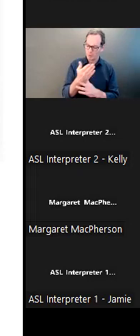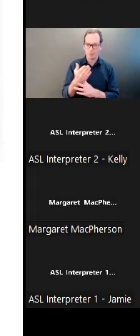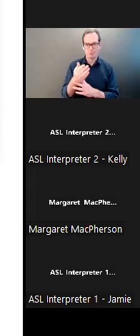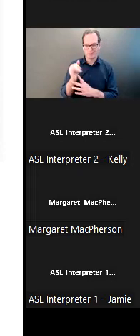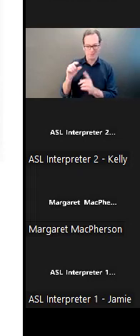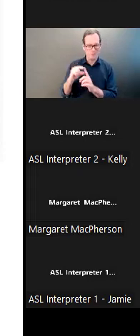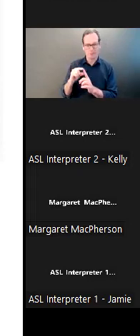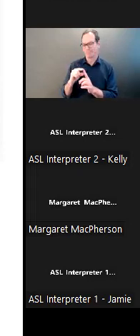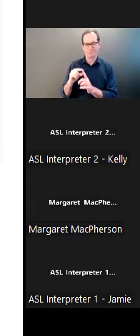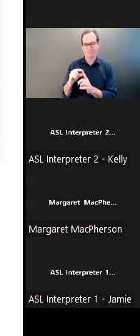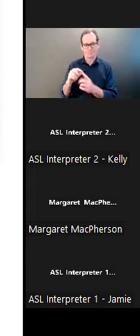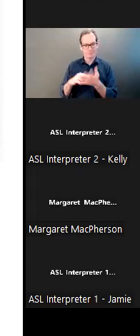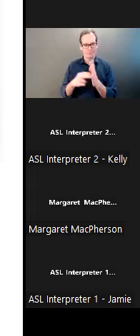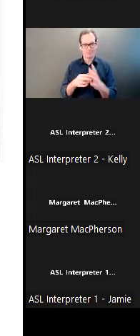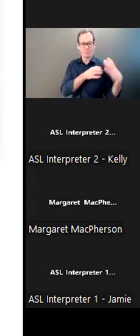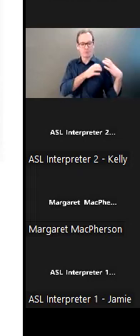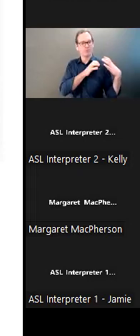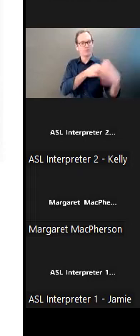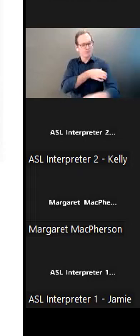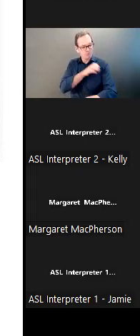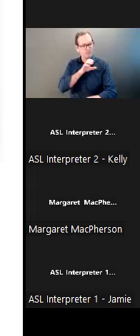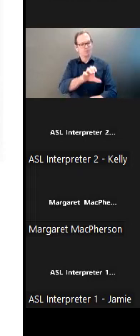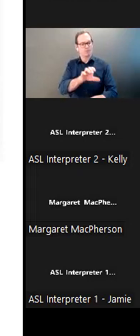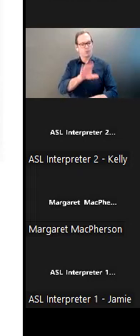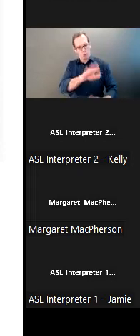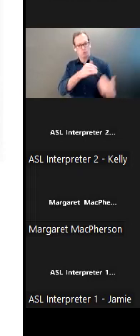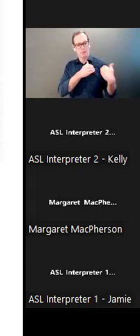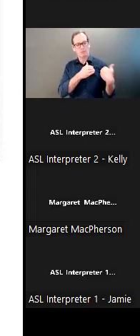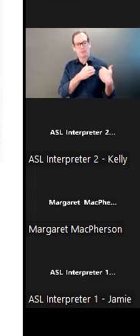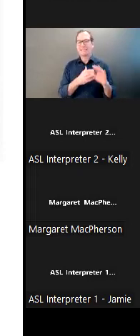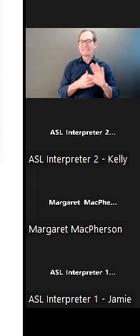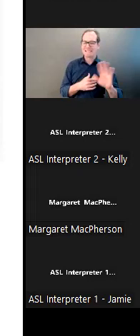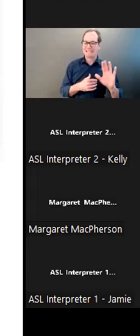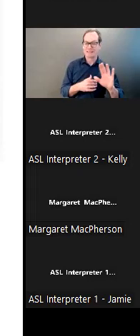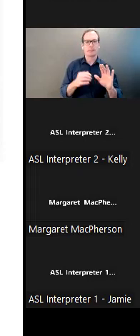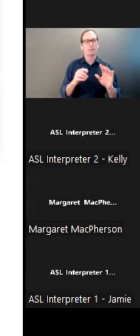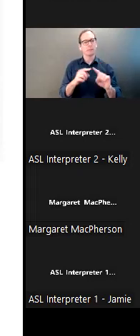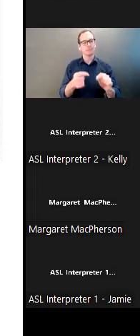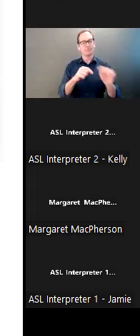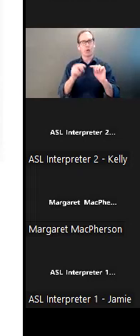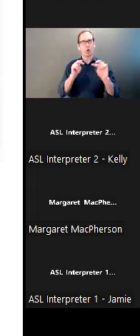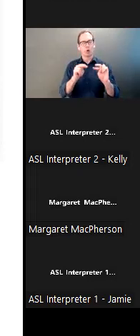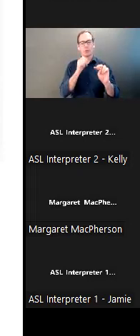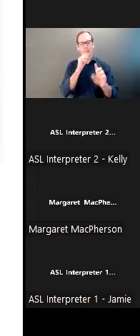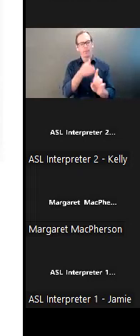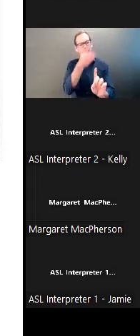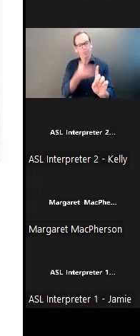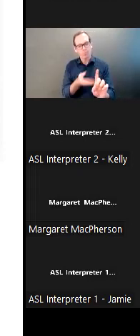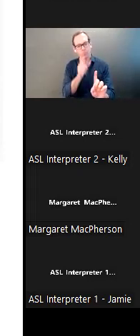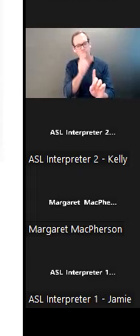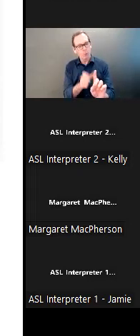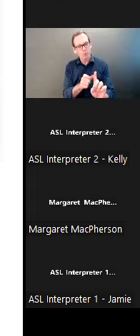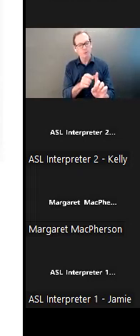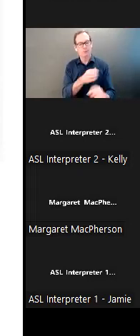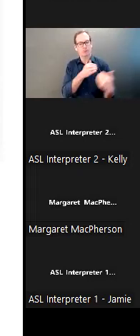on individuals to be resilient, but I'm going to say we're going to be structurally resilient. We're going to find ways to protect